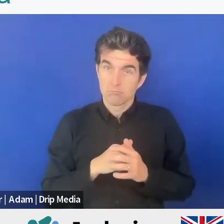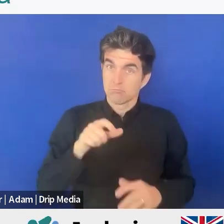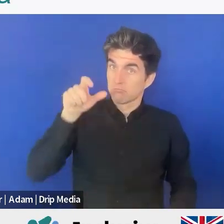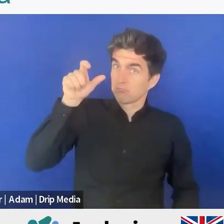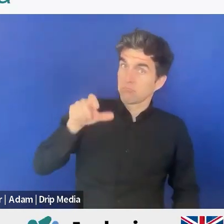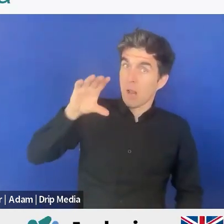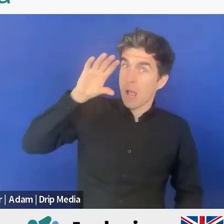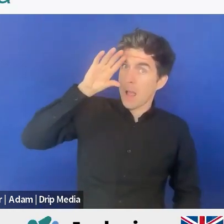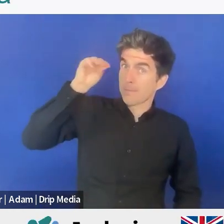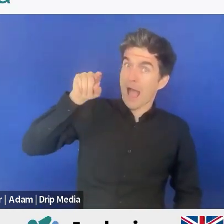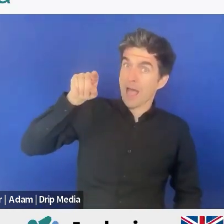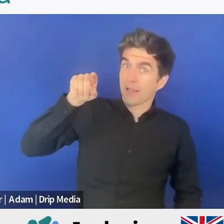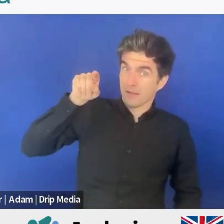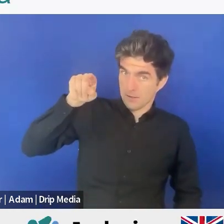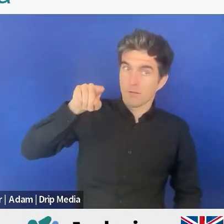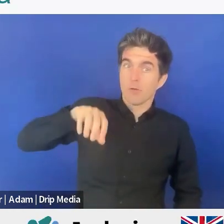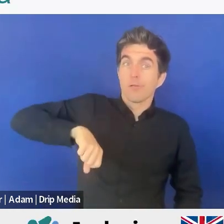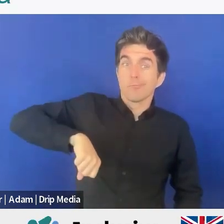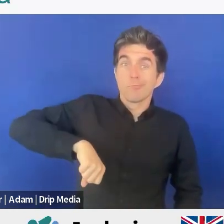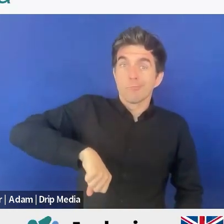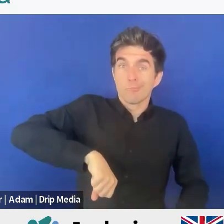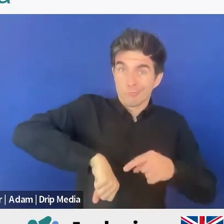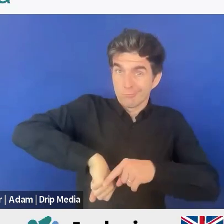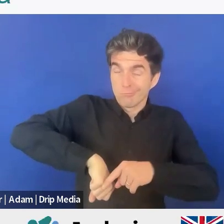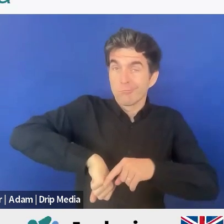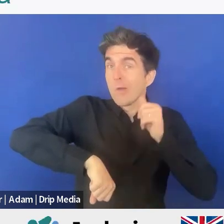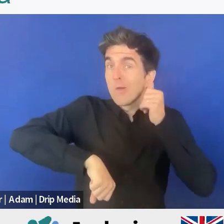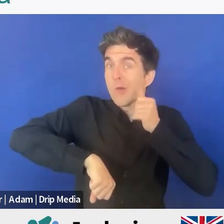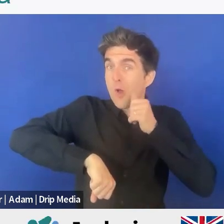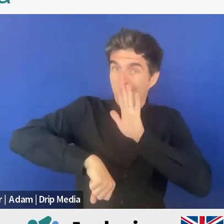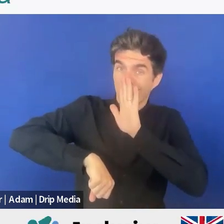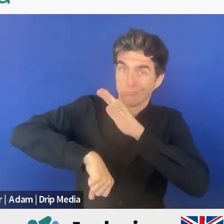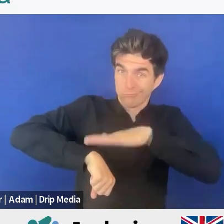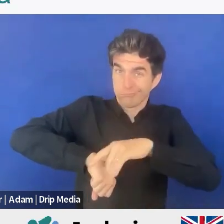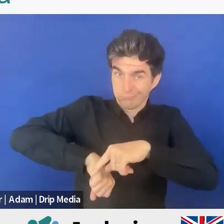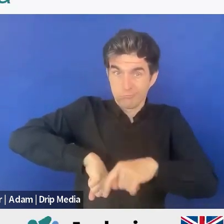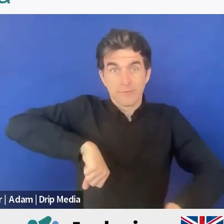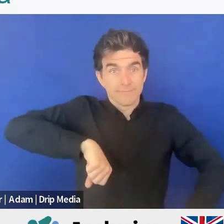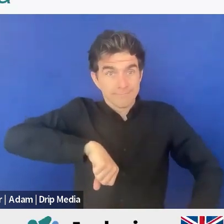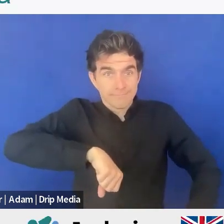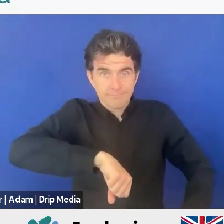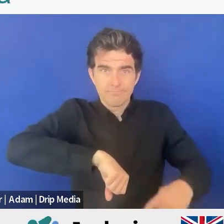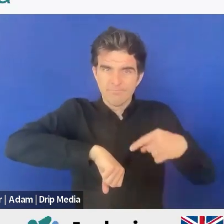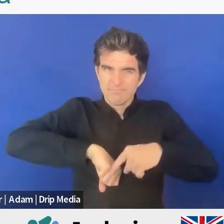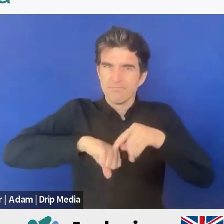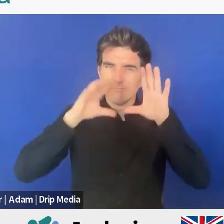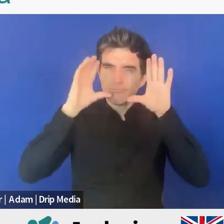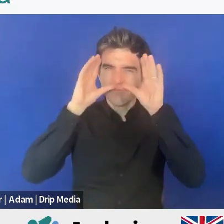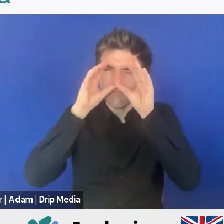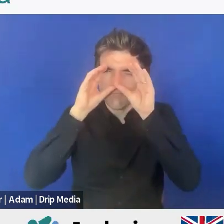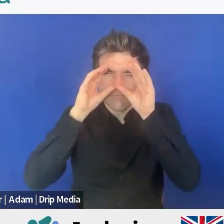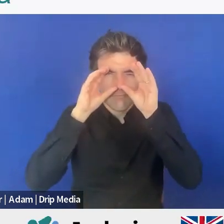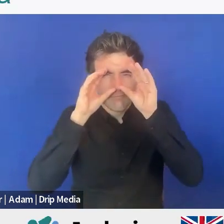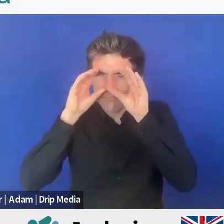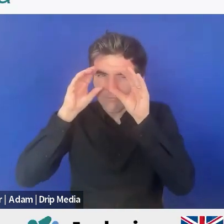because he thought that she was putting on glasses only for the fashion, and he broke her glasses too. And it